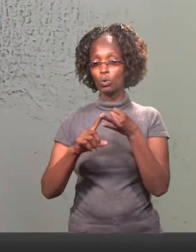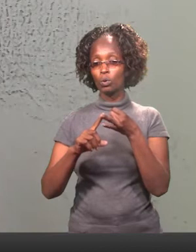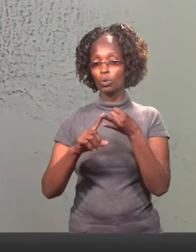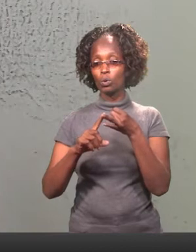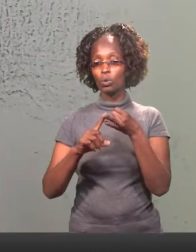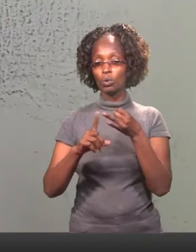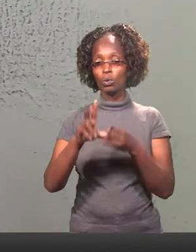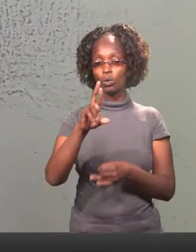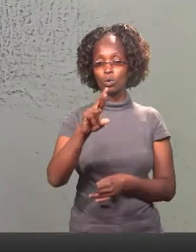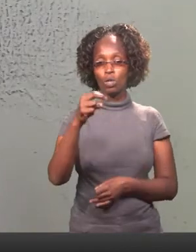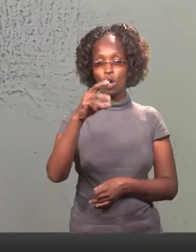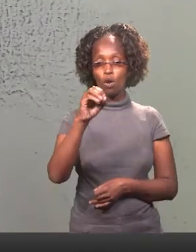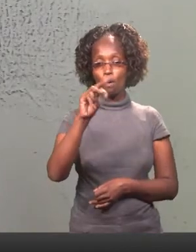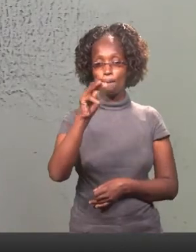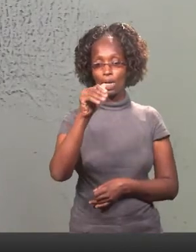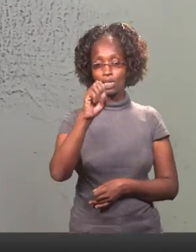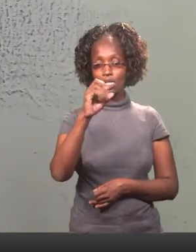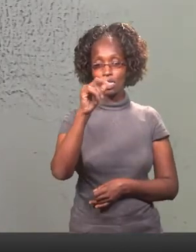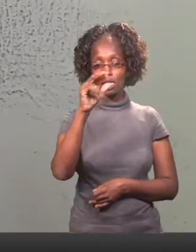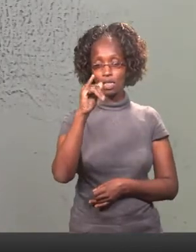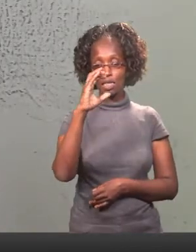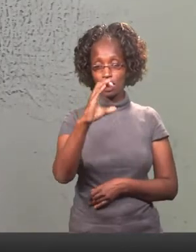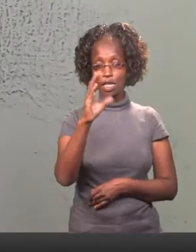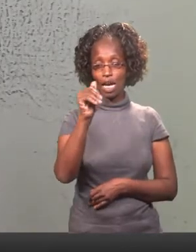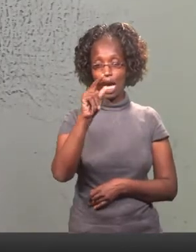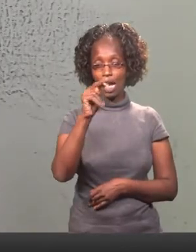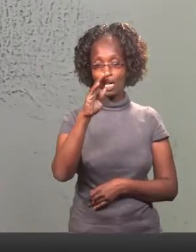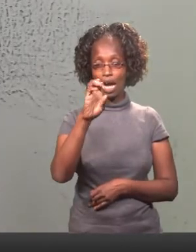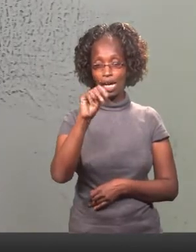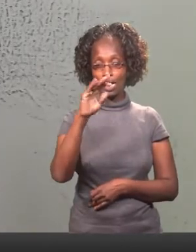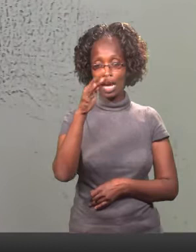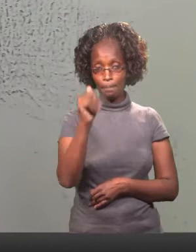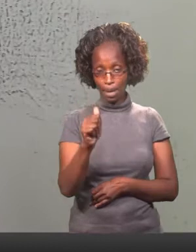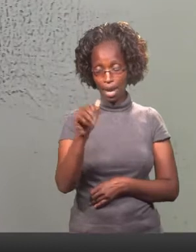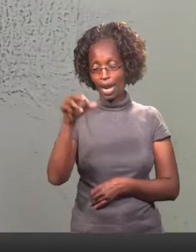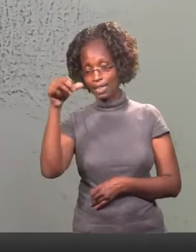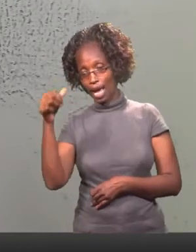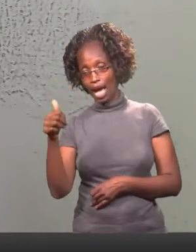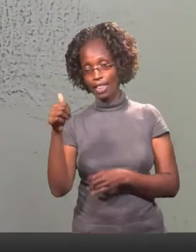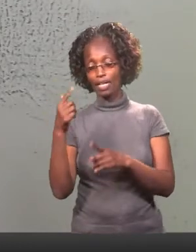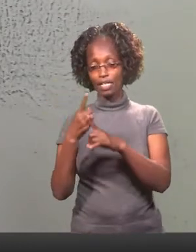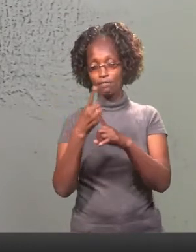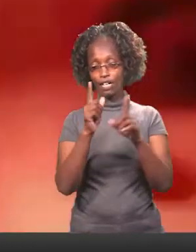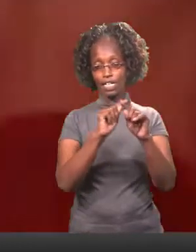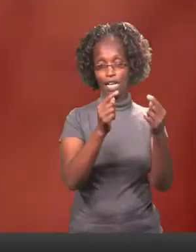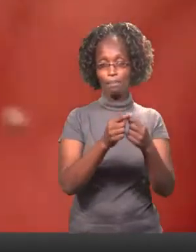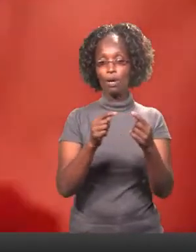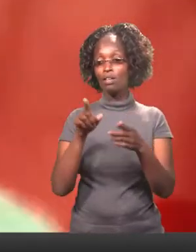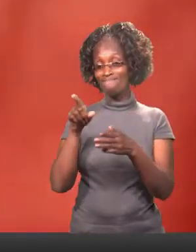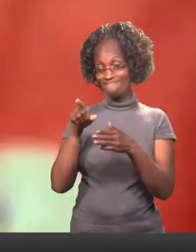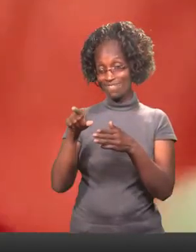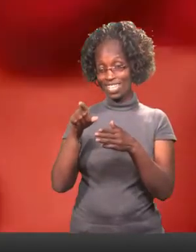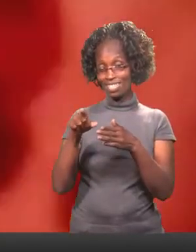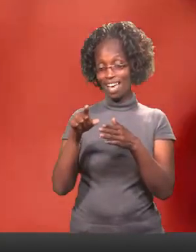is what we call normocytic normochromic anemia, and there is megaloblastic anemia. Iron